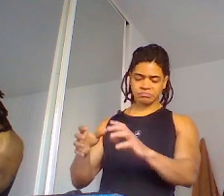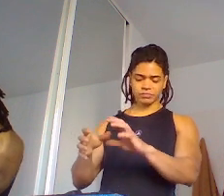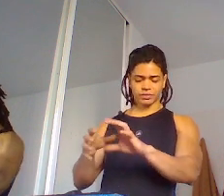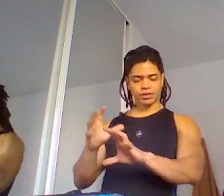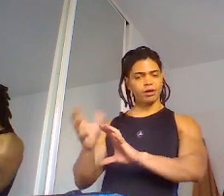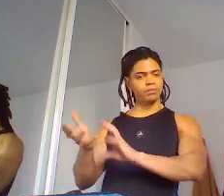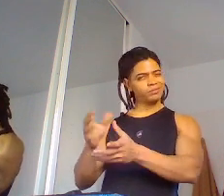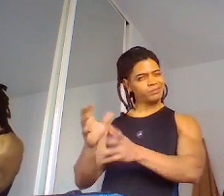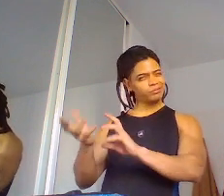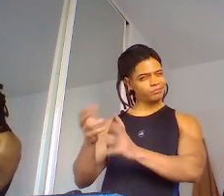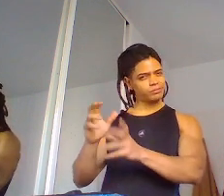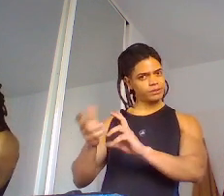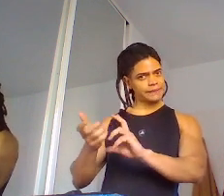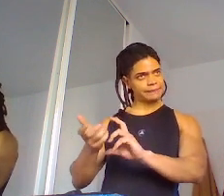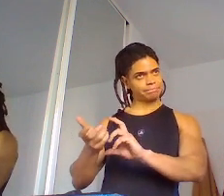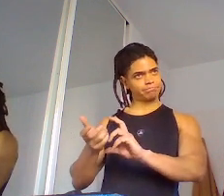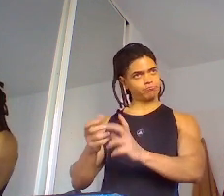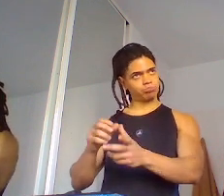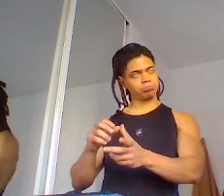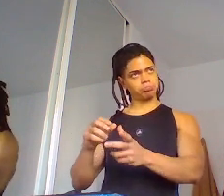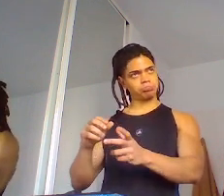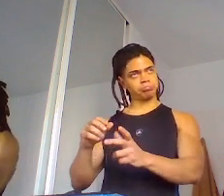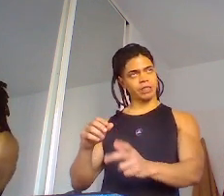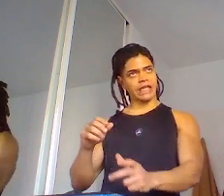or a couple